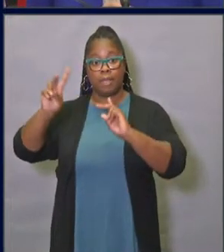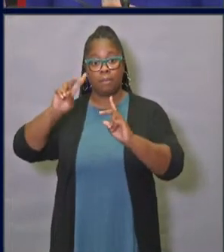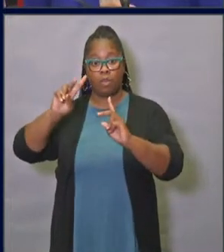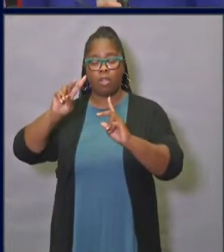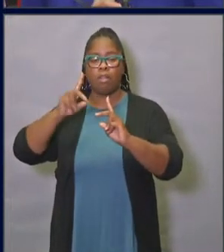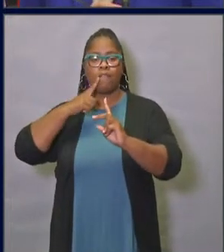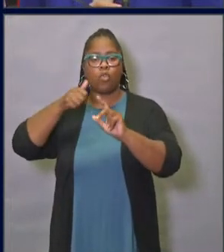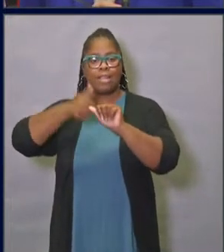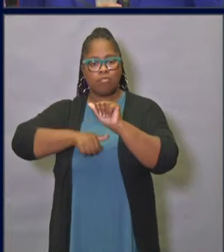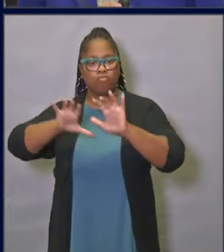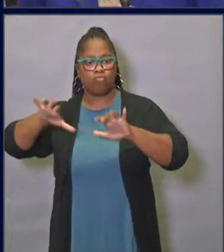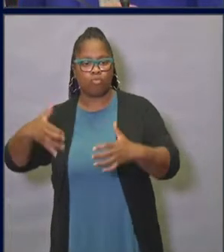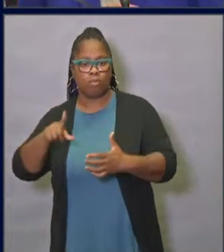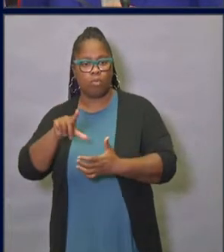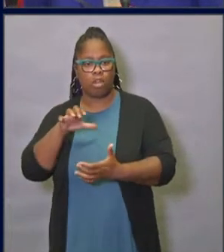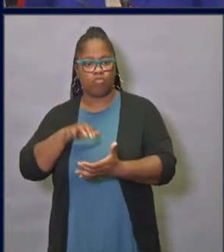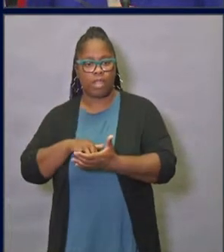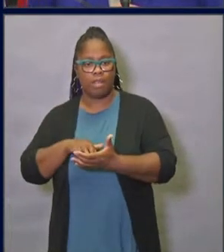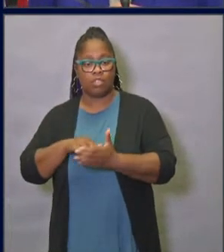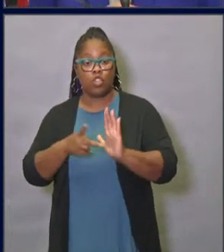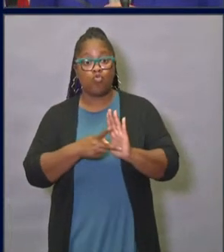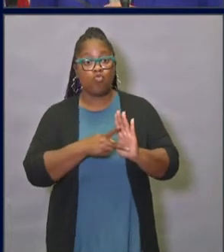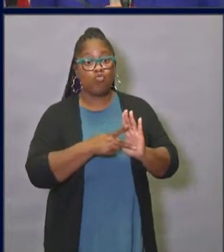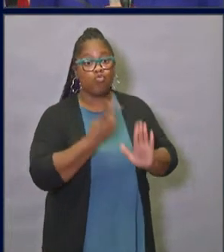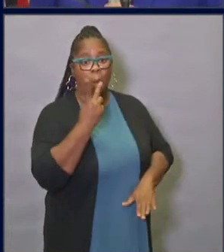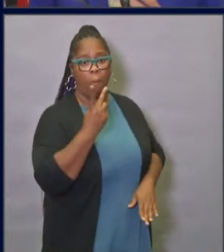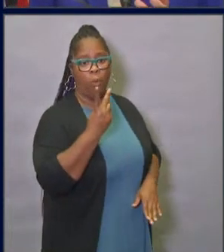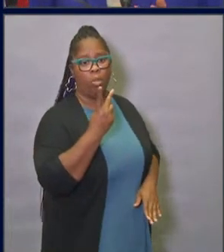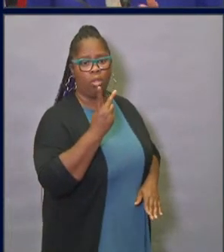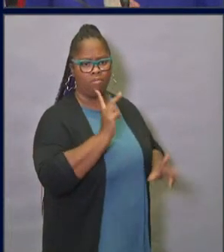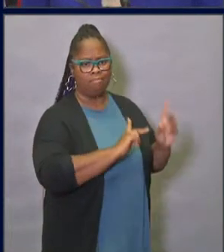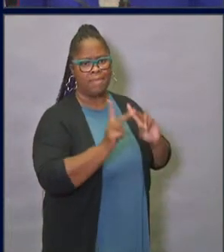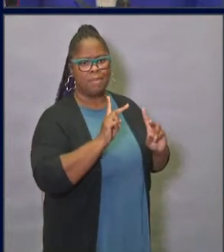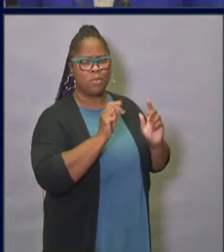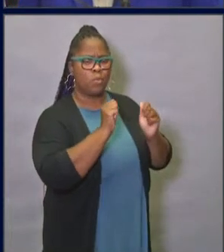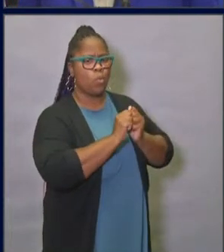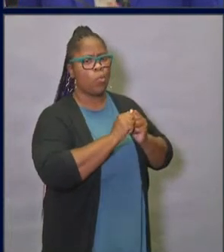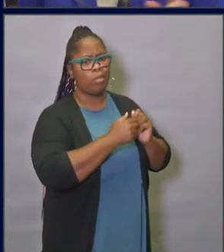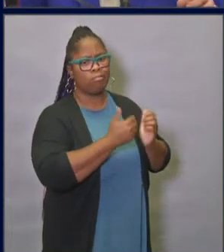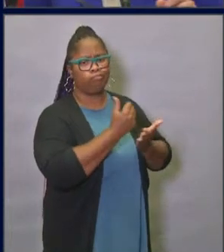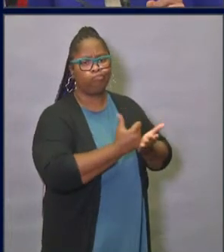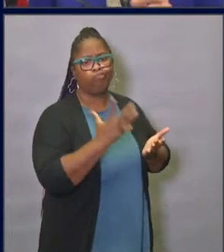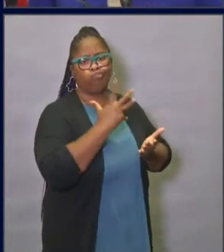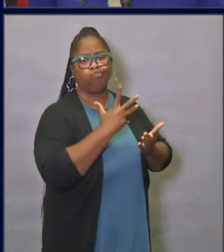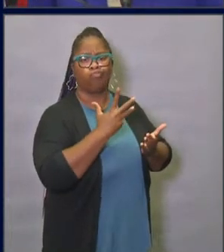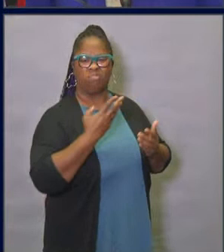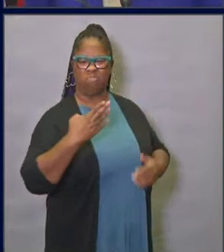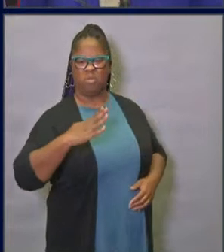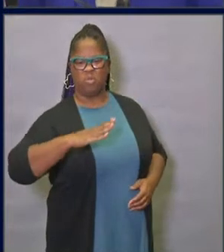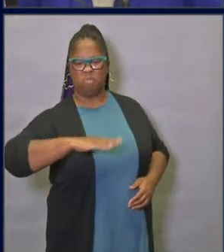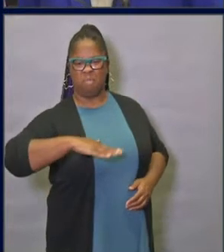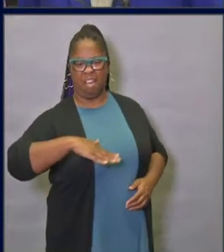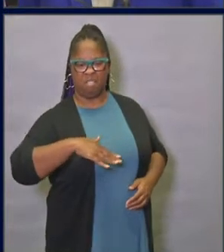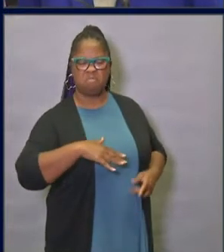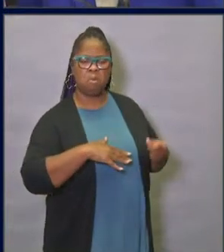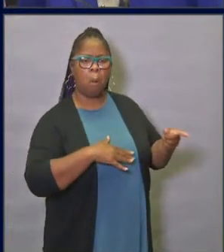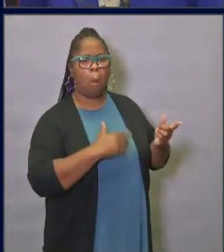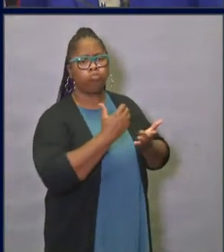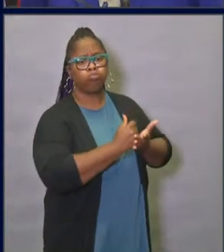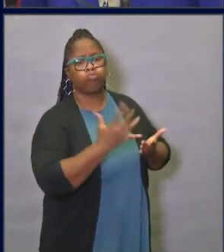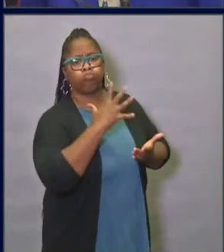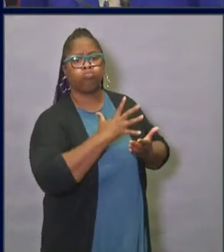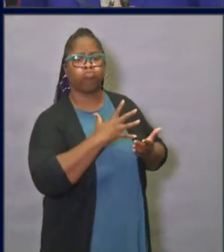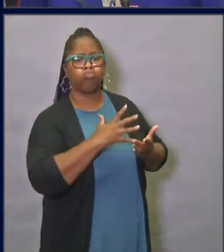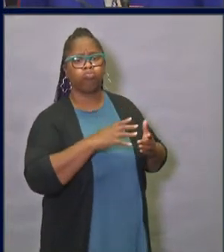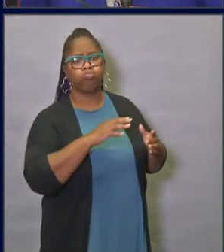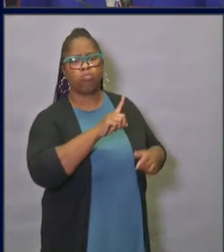people, and that was over twice the rate of people living in areas with lowest poverty levels, the blue line at the bottom, who